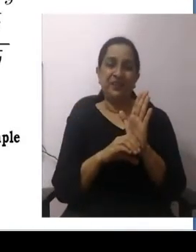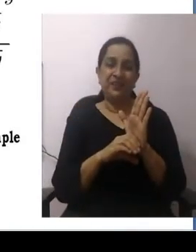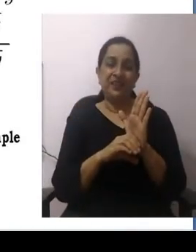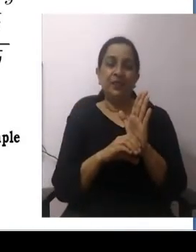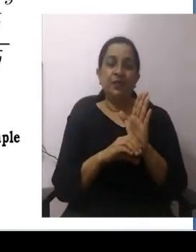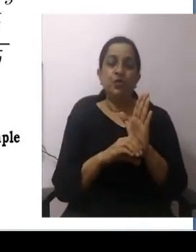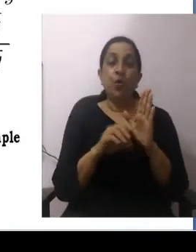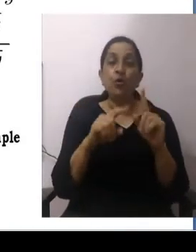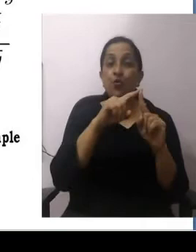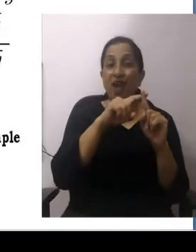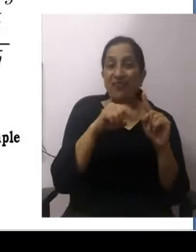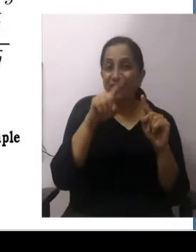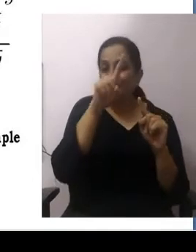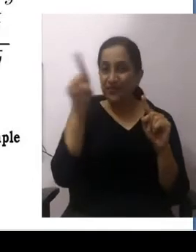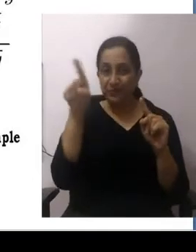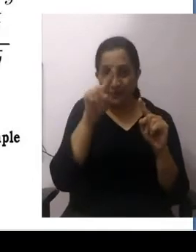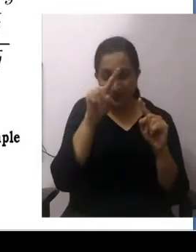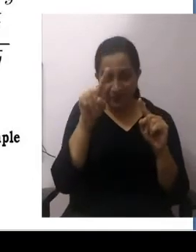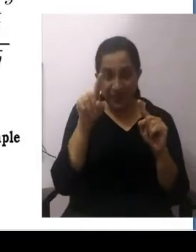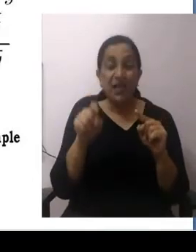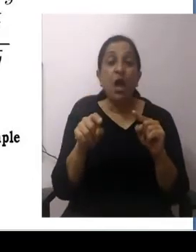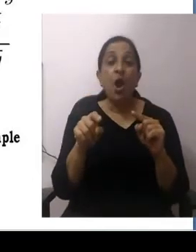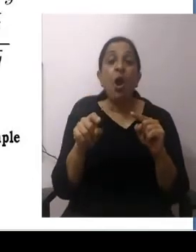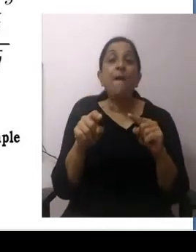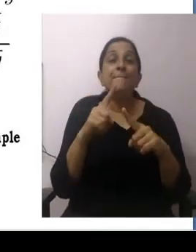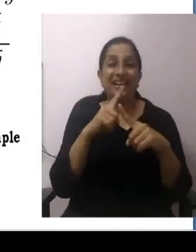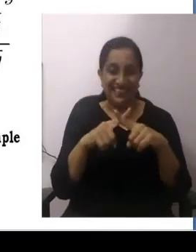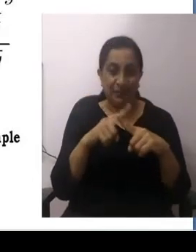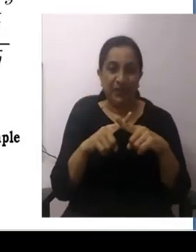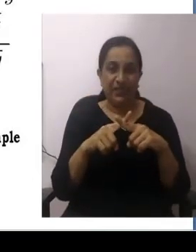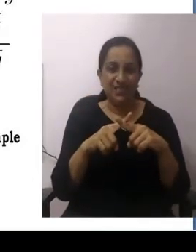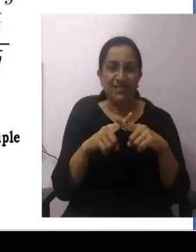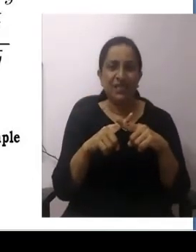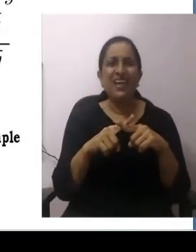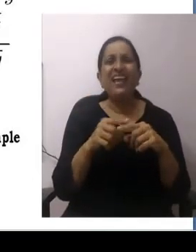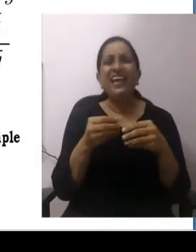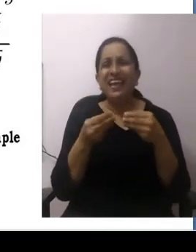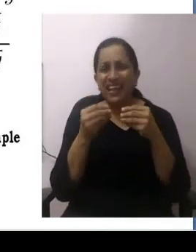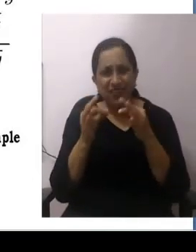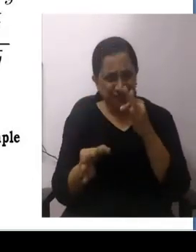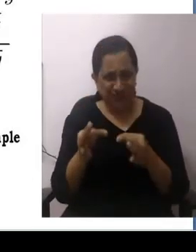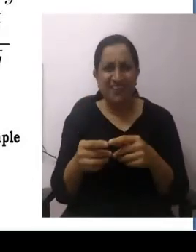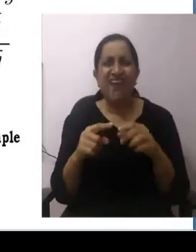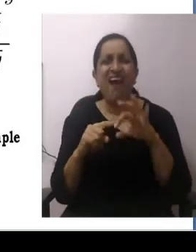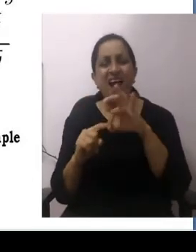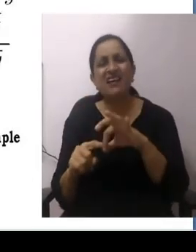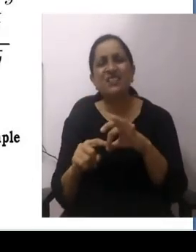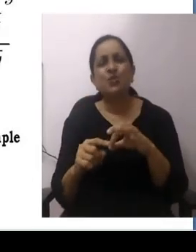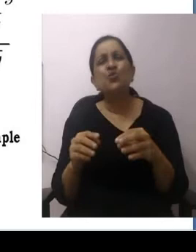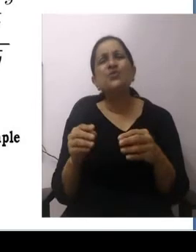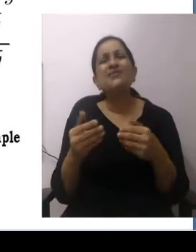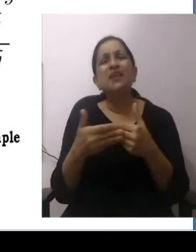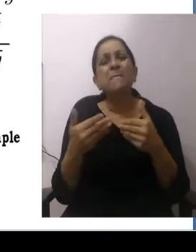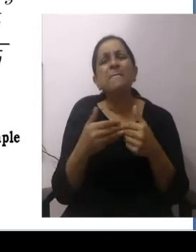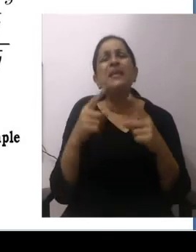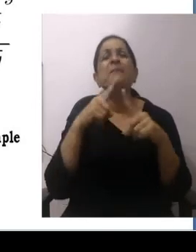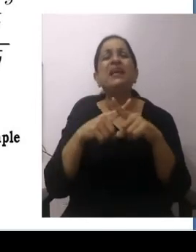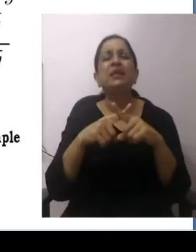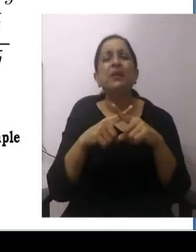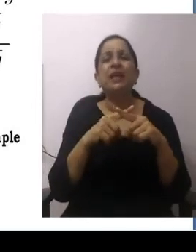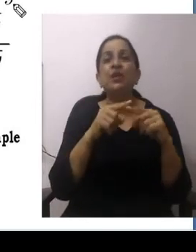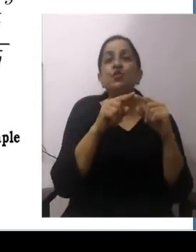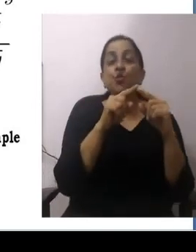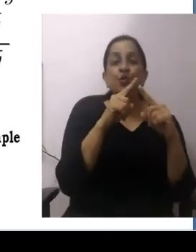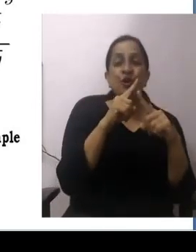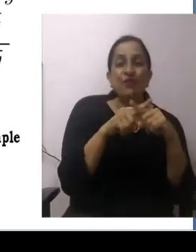Surds, in products of surds, straight away you multiply what is inside the square root sign. That is, if it is x, root of x into y, root